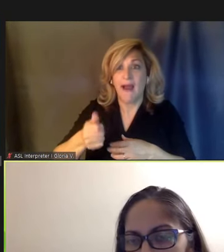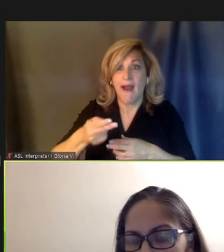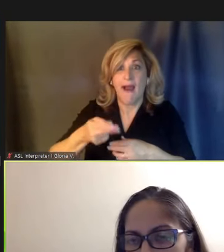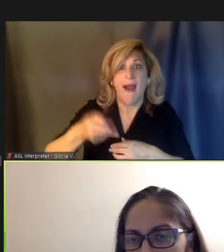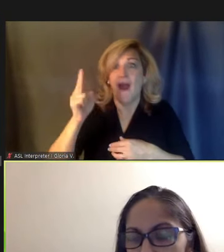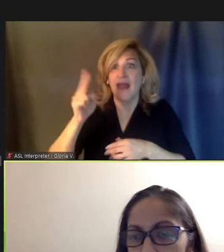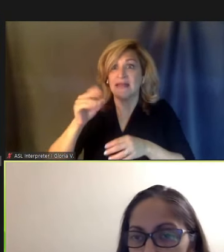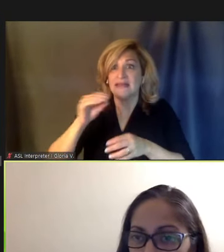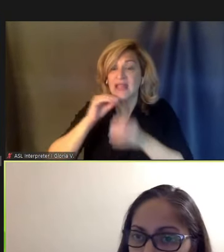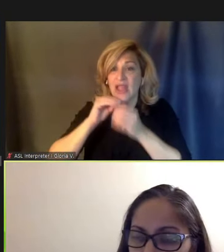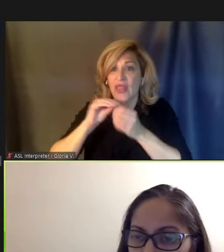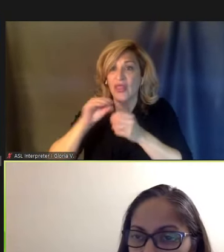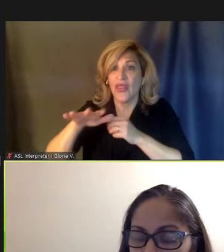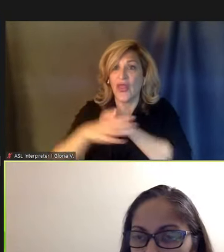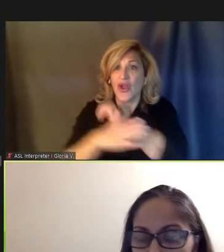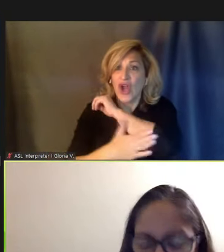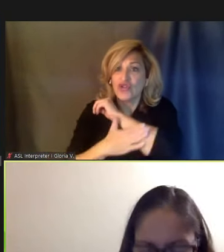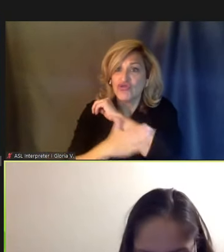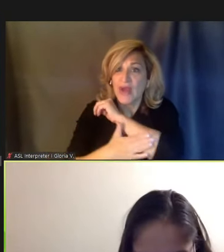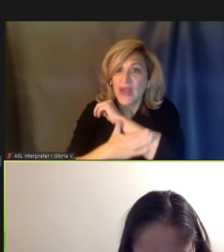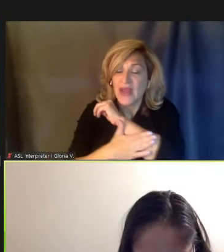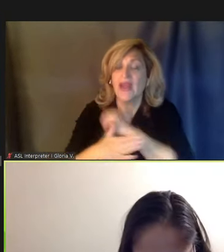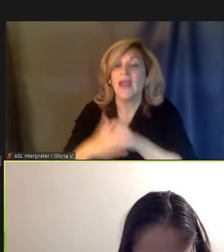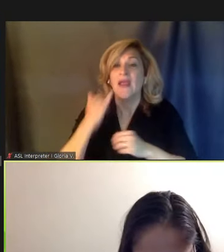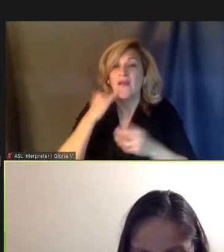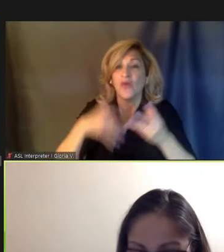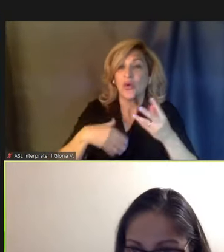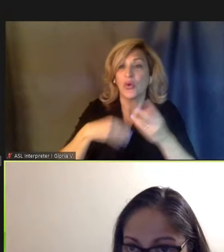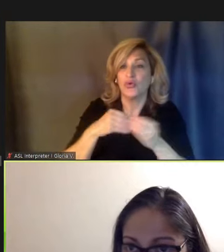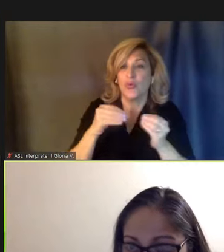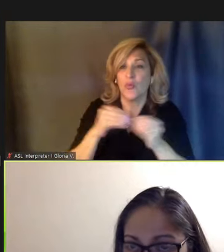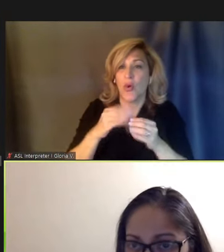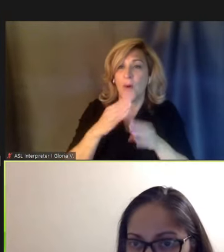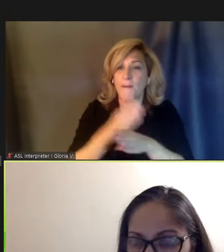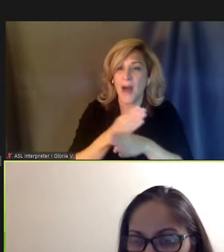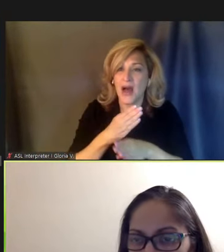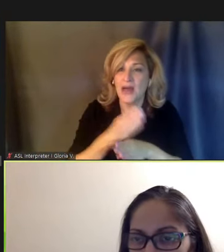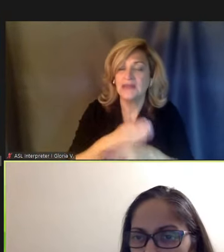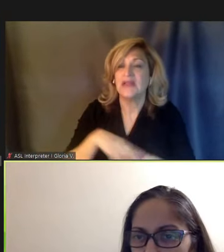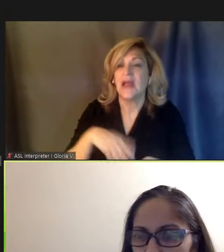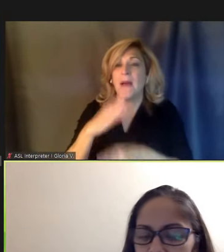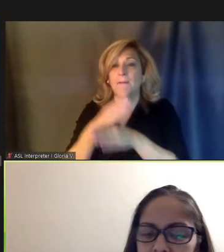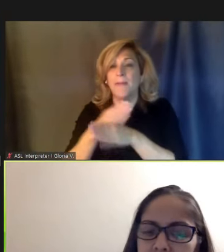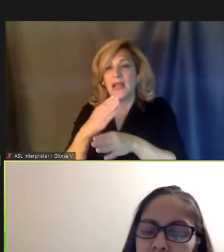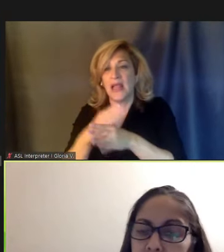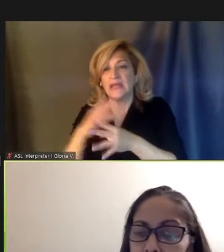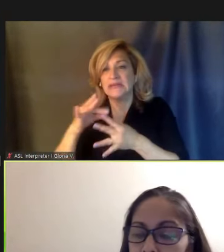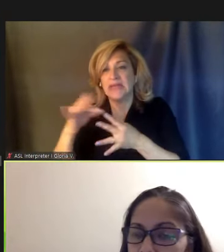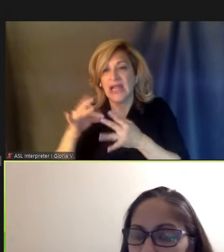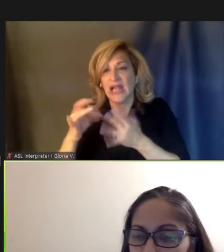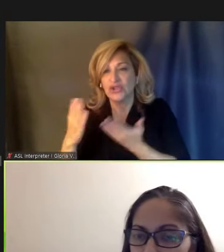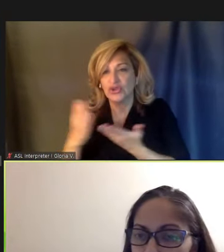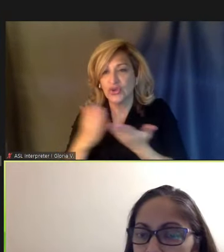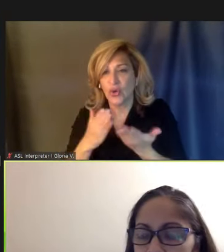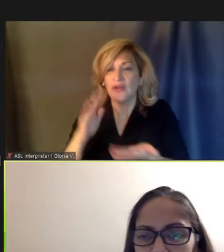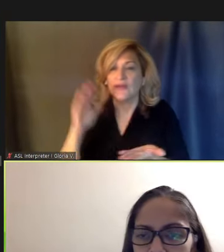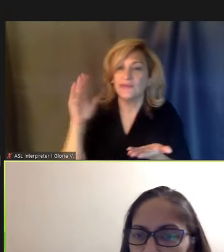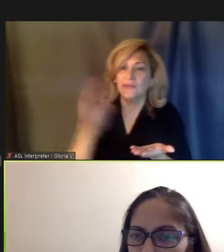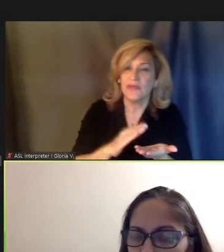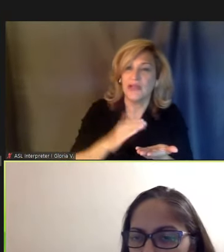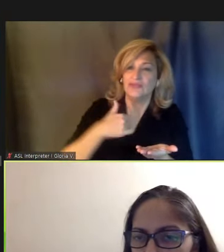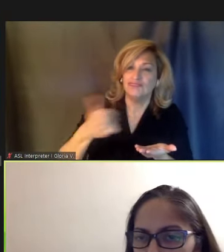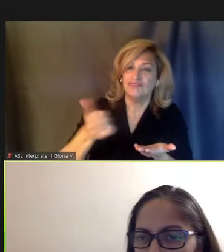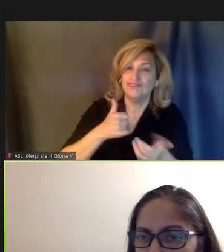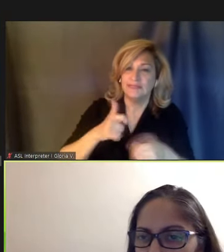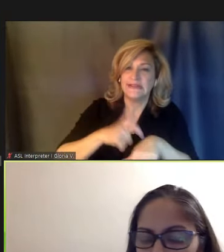include some more busways and expand on select bus service, this will help cut down in transportation time for